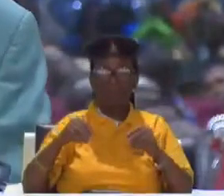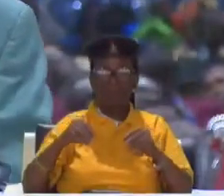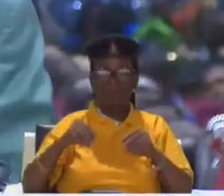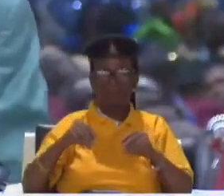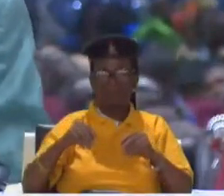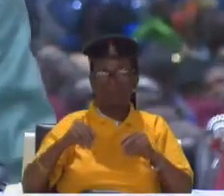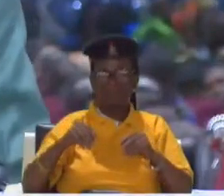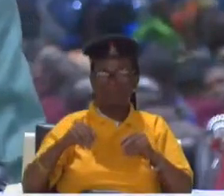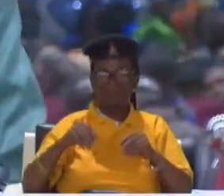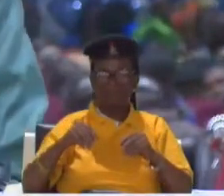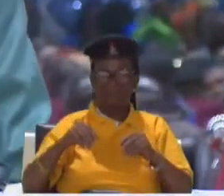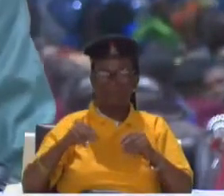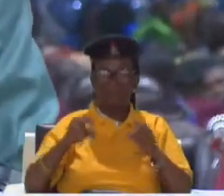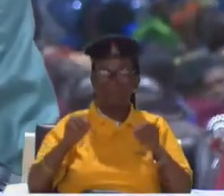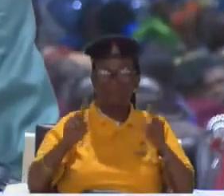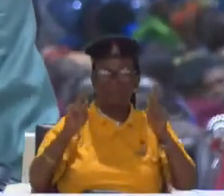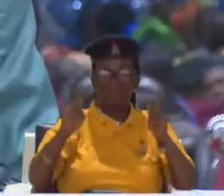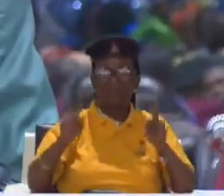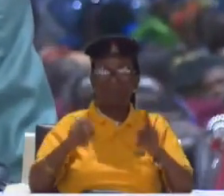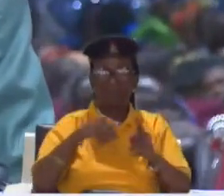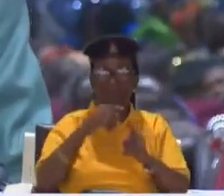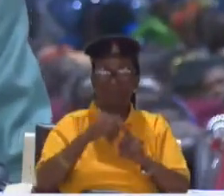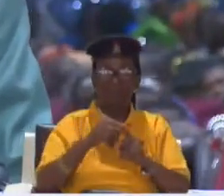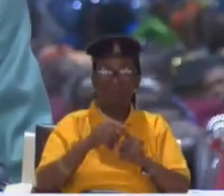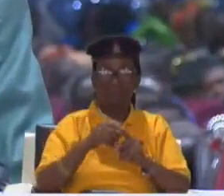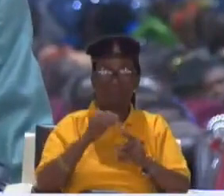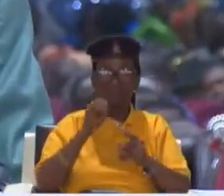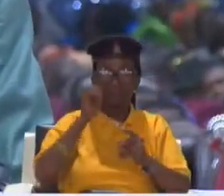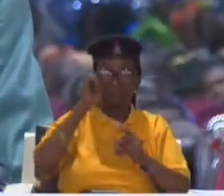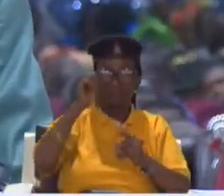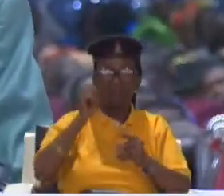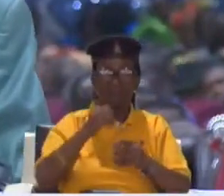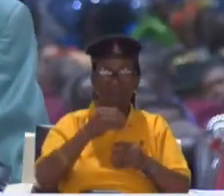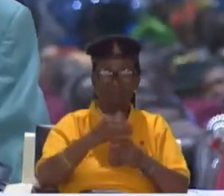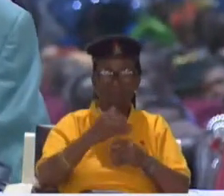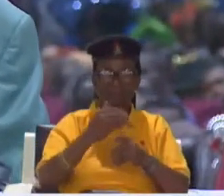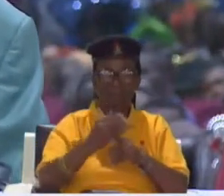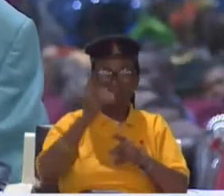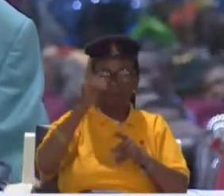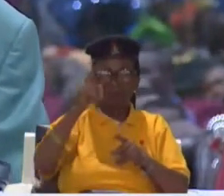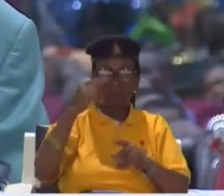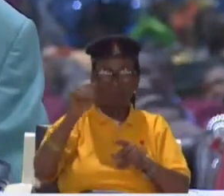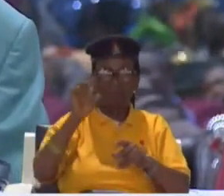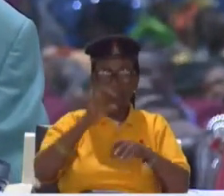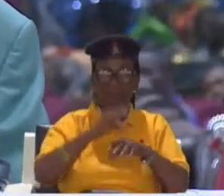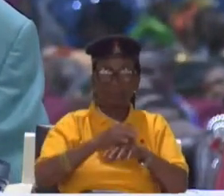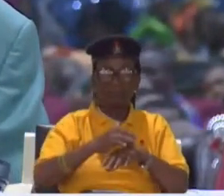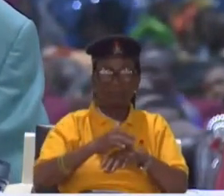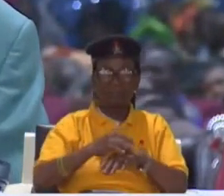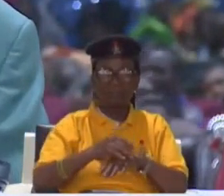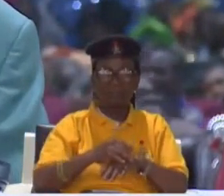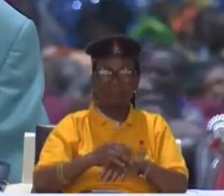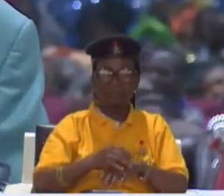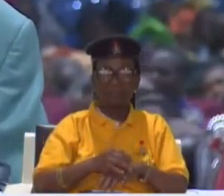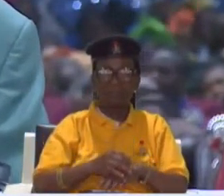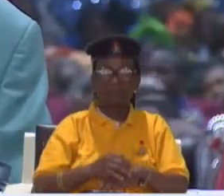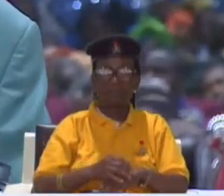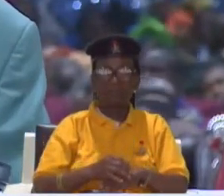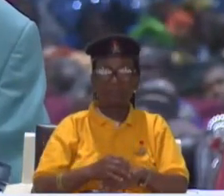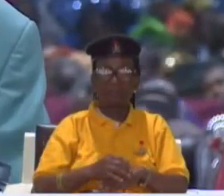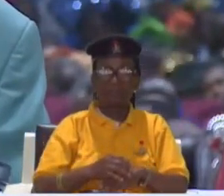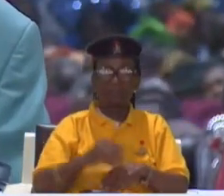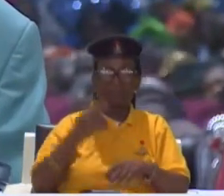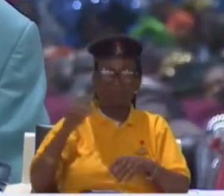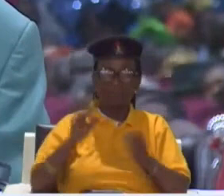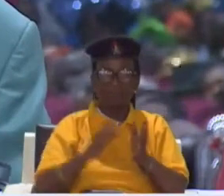now when he created the earth, the Bible said